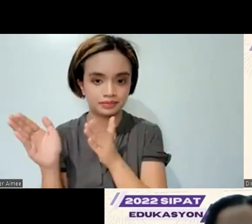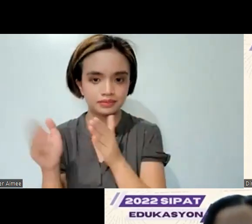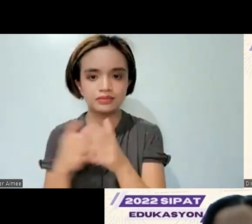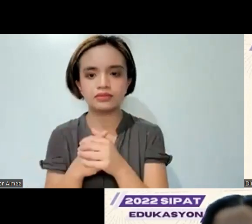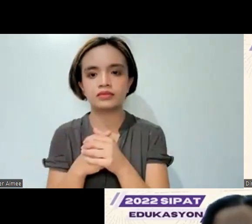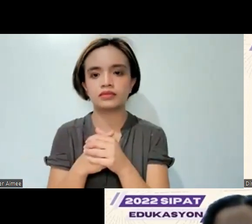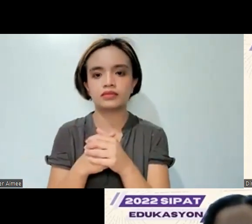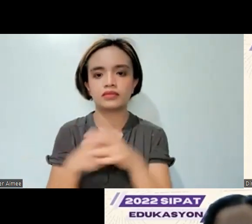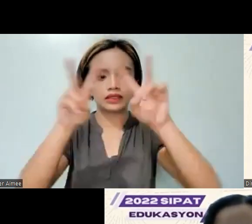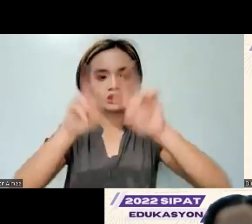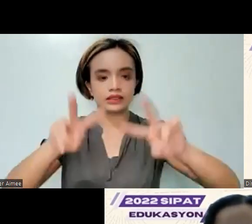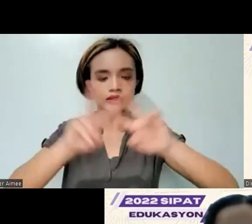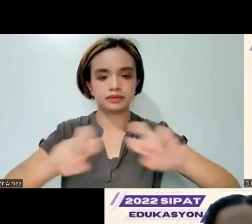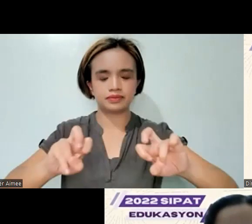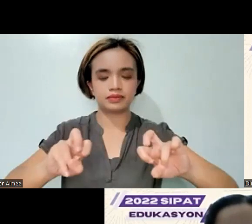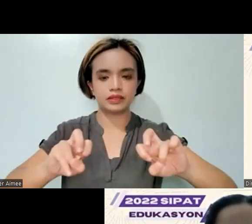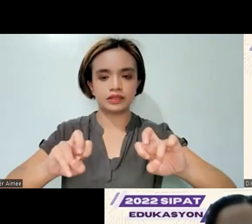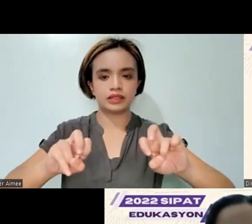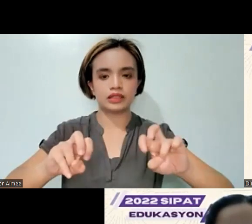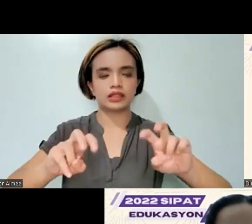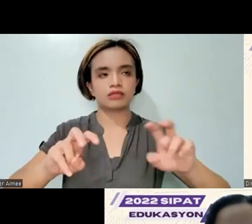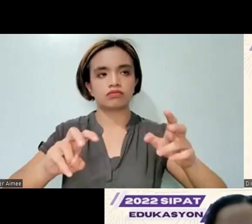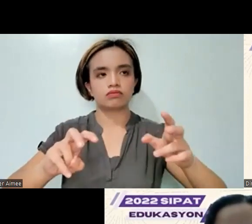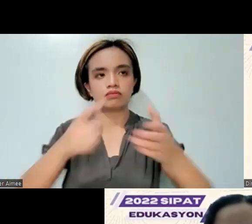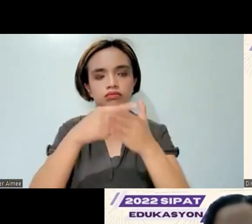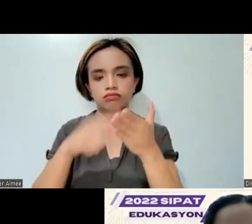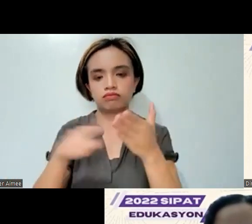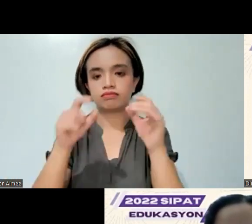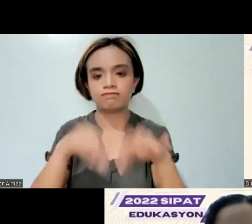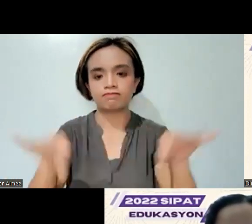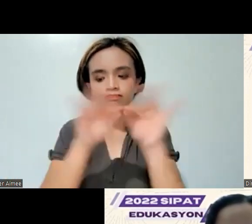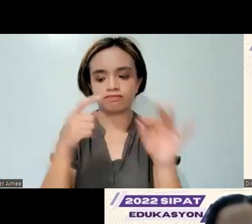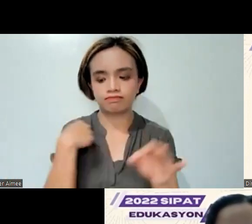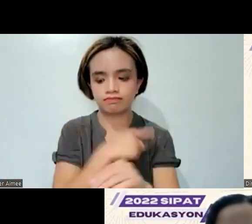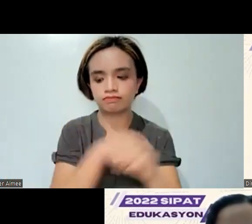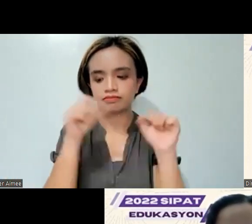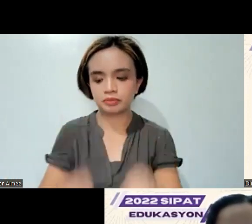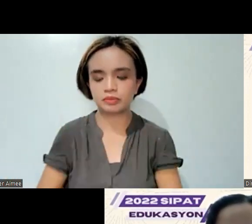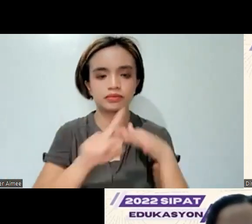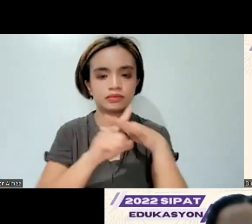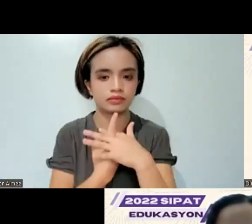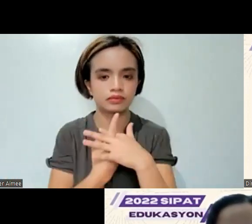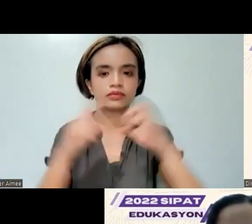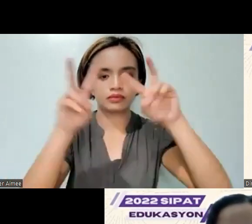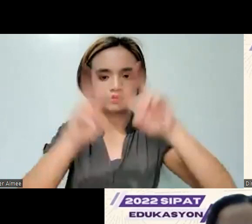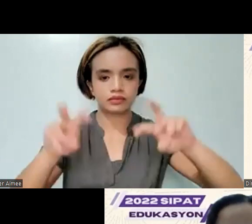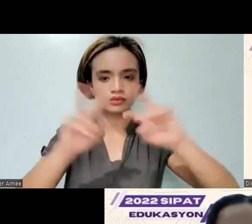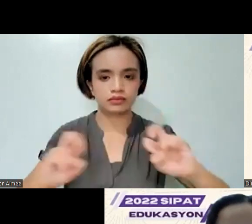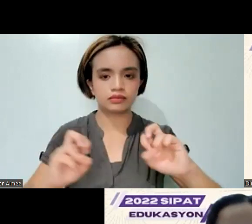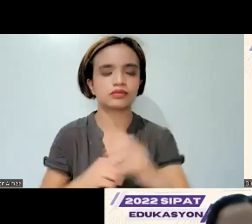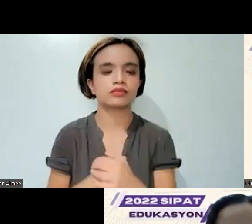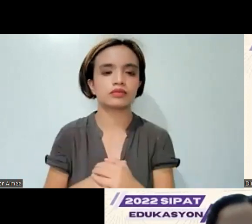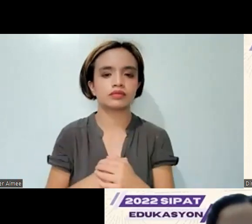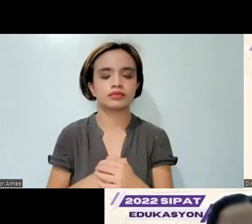of research investigations. At least we can start with studies on a